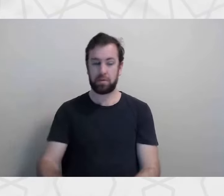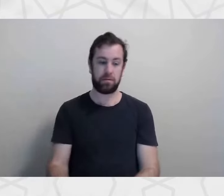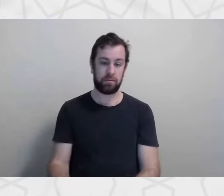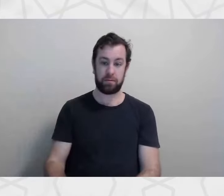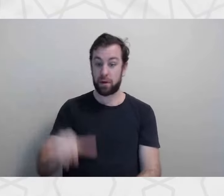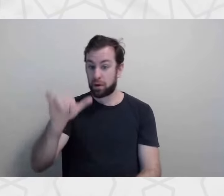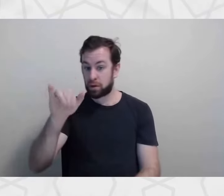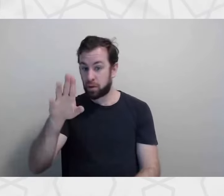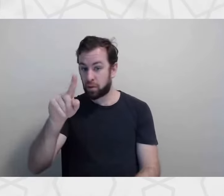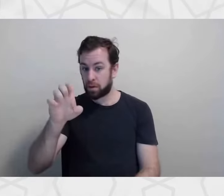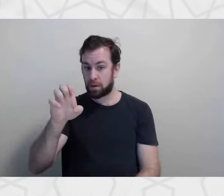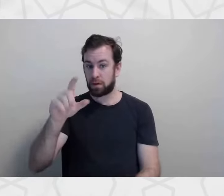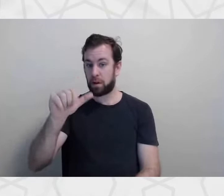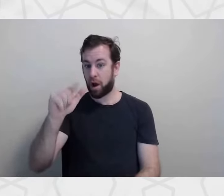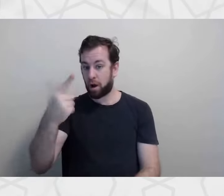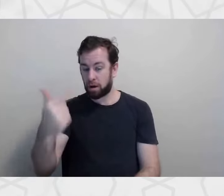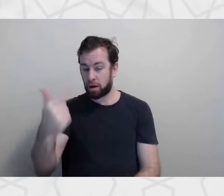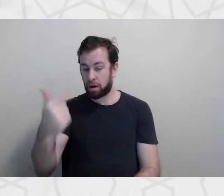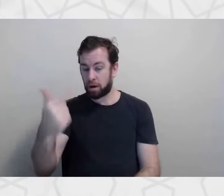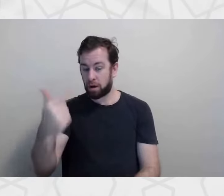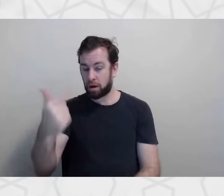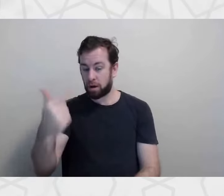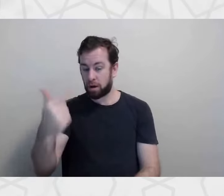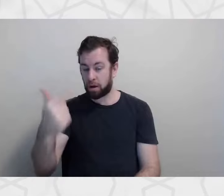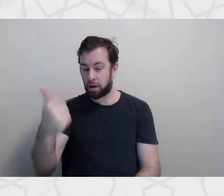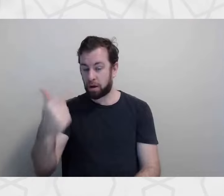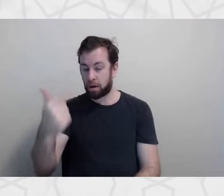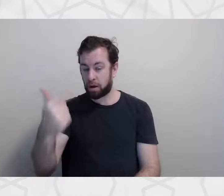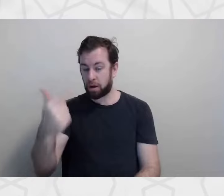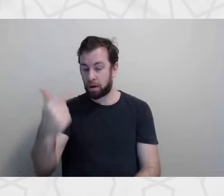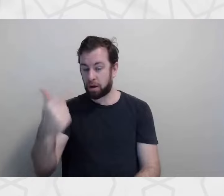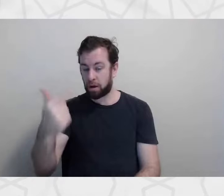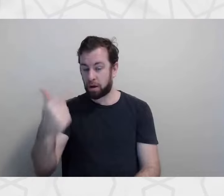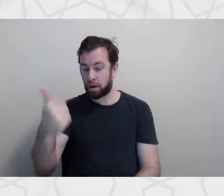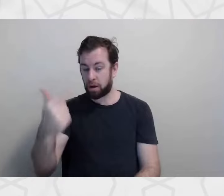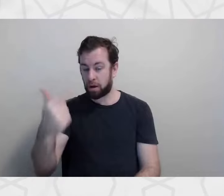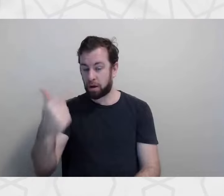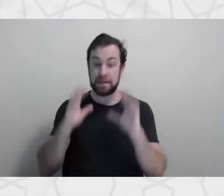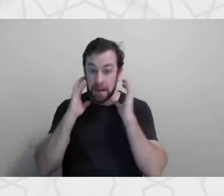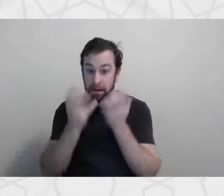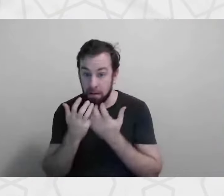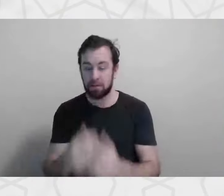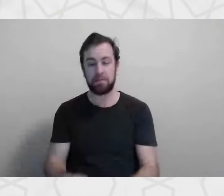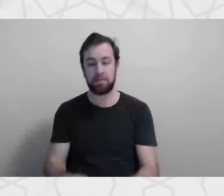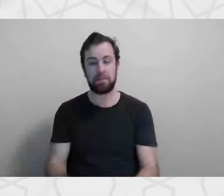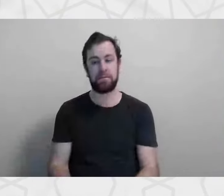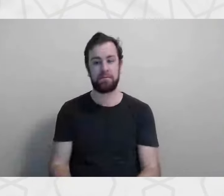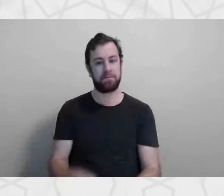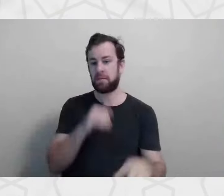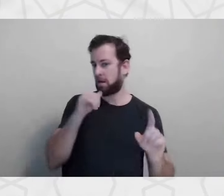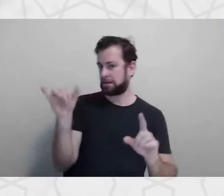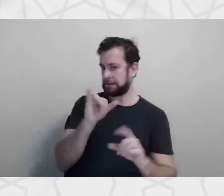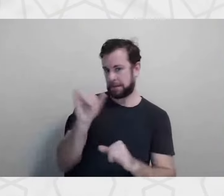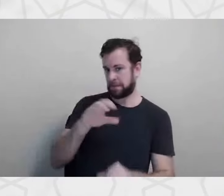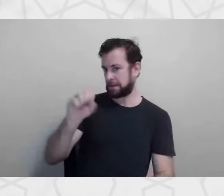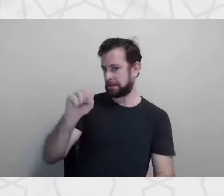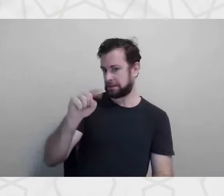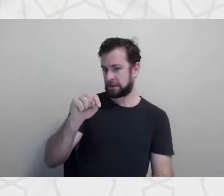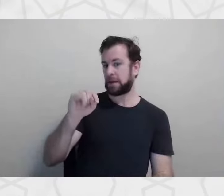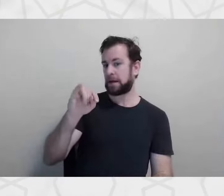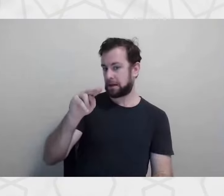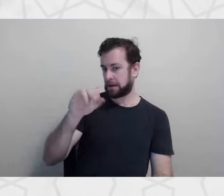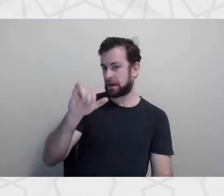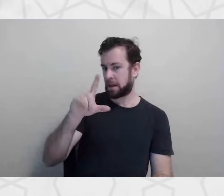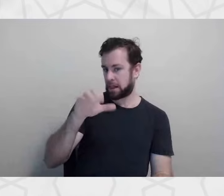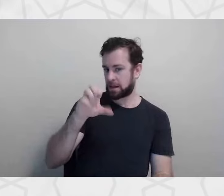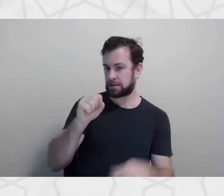presents, hanging stockings, Santa Claus, who was nothing like St. Nicholas. The original St. Nicholas